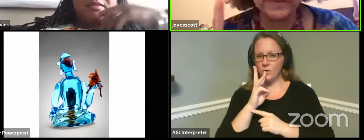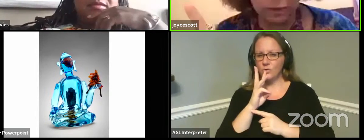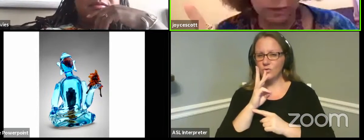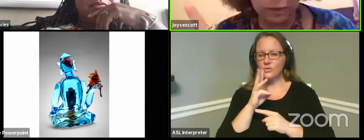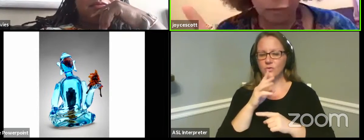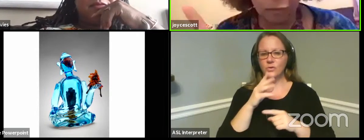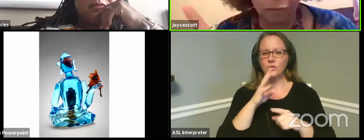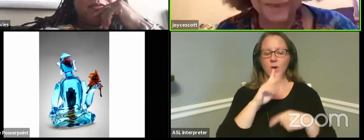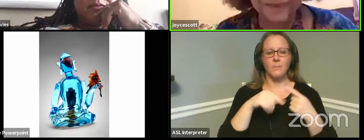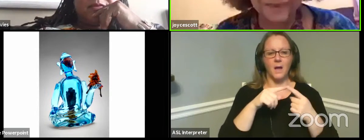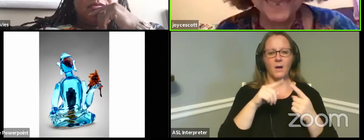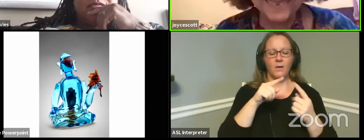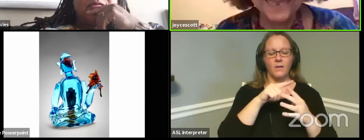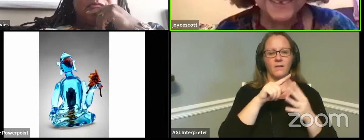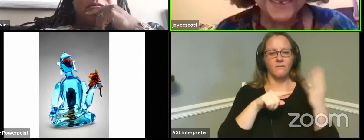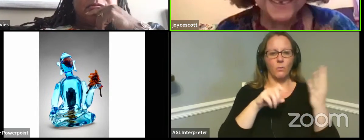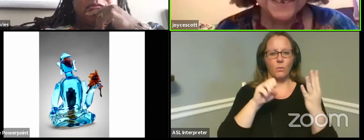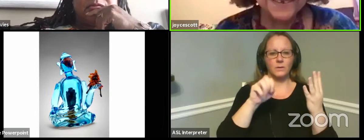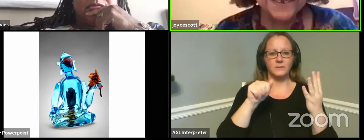4 seasons, not the singing group.